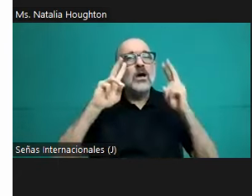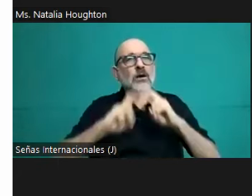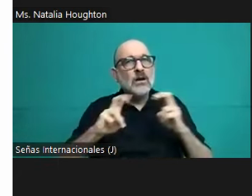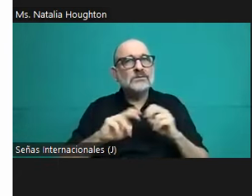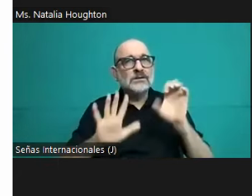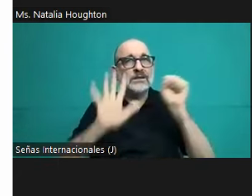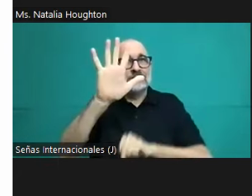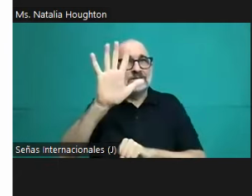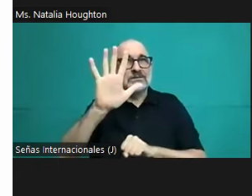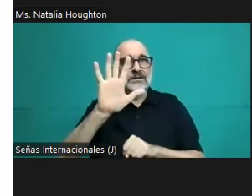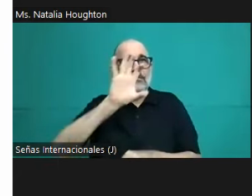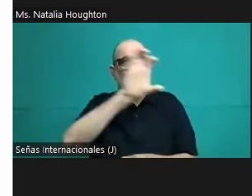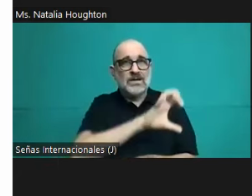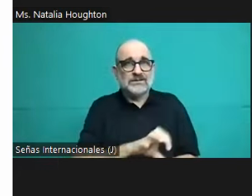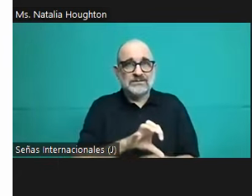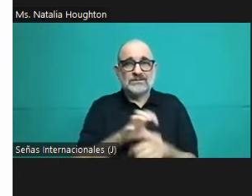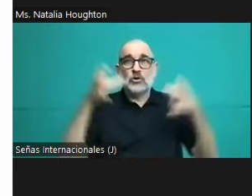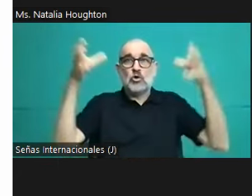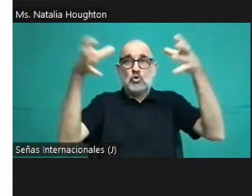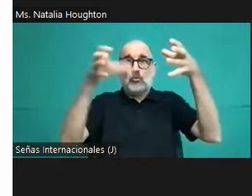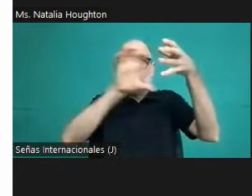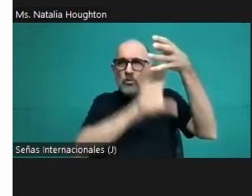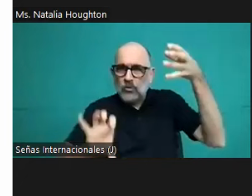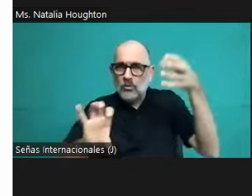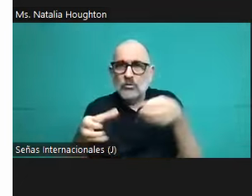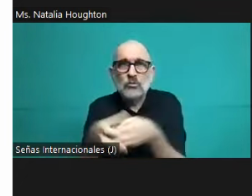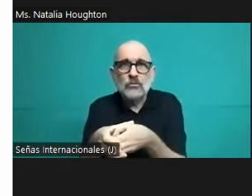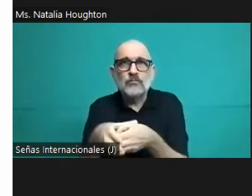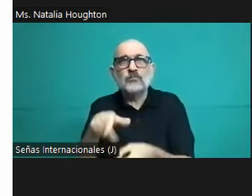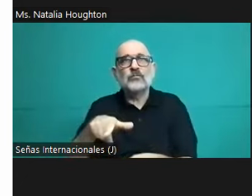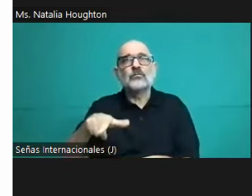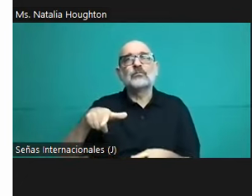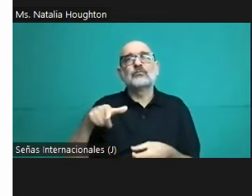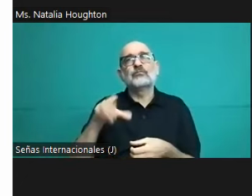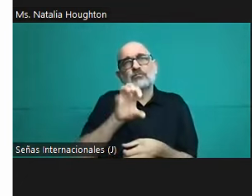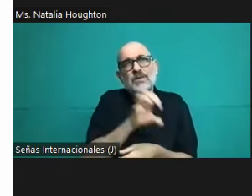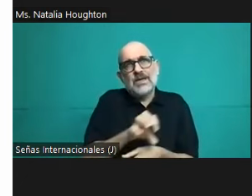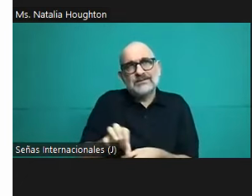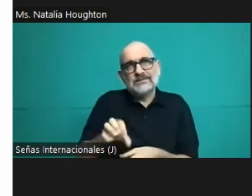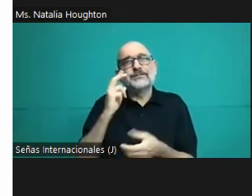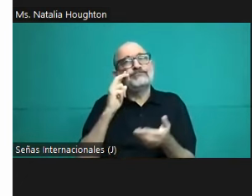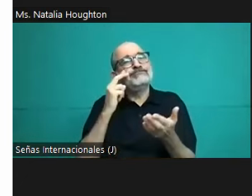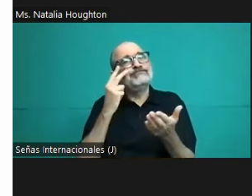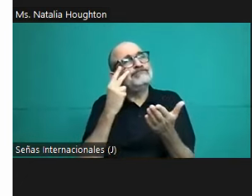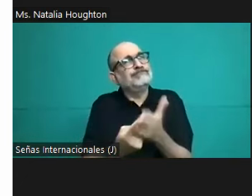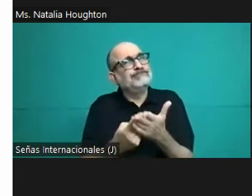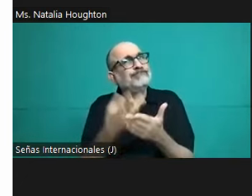population that has experienced different kinds of barriers to healthcare services. And